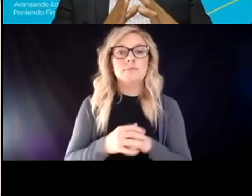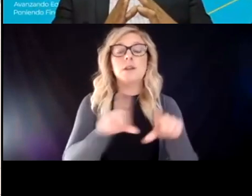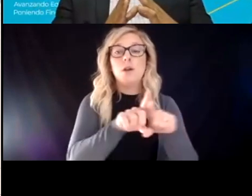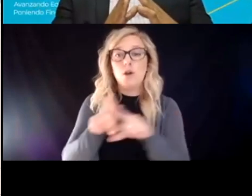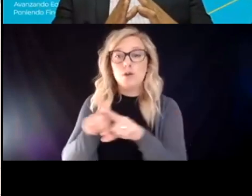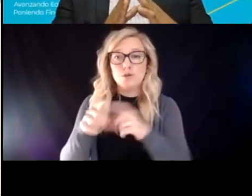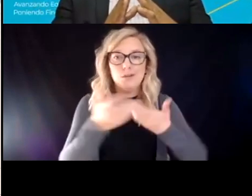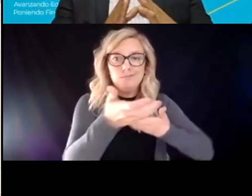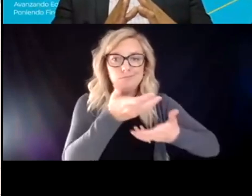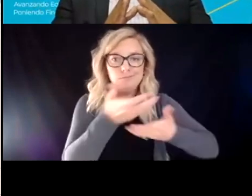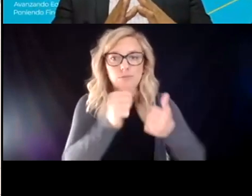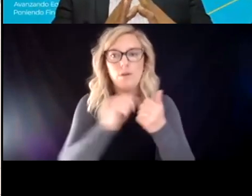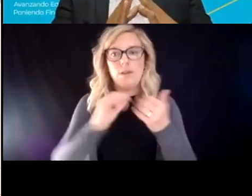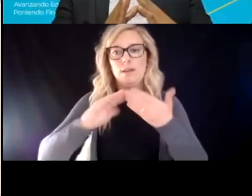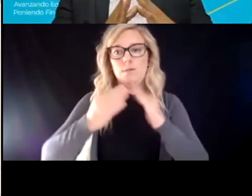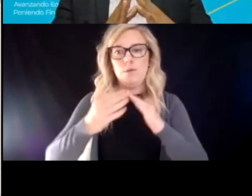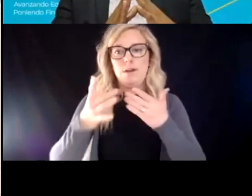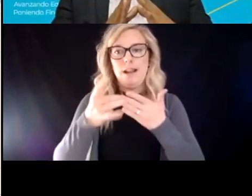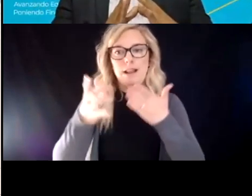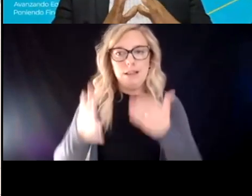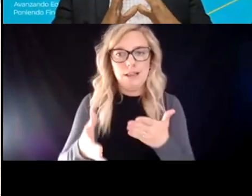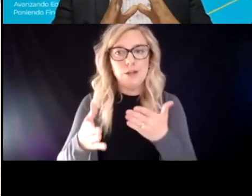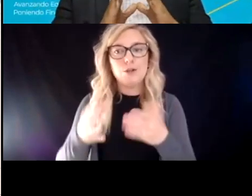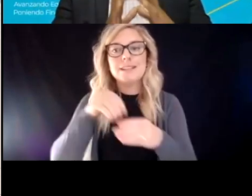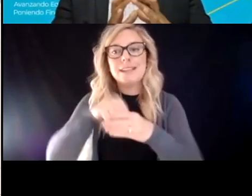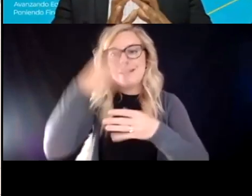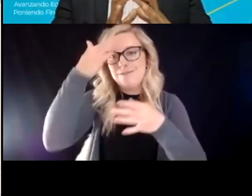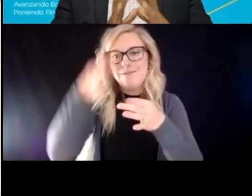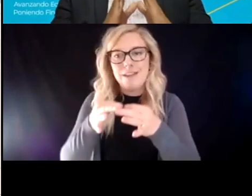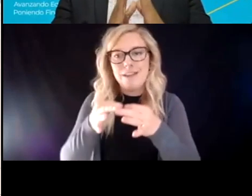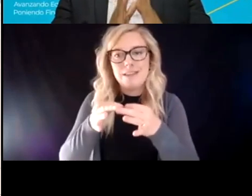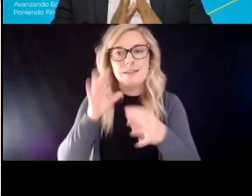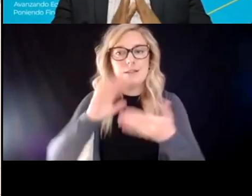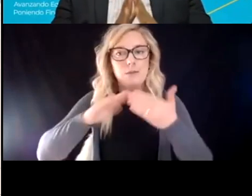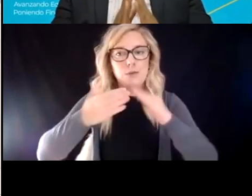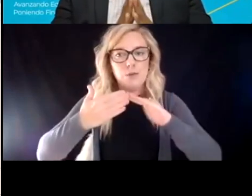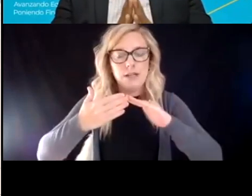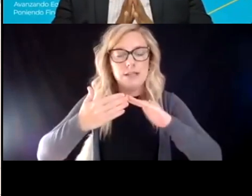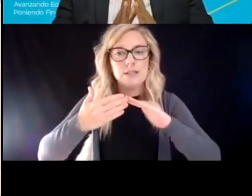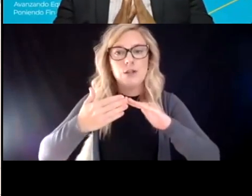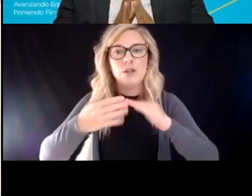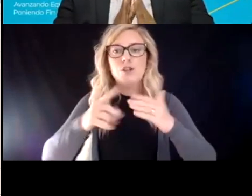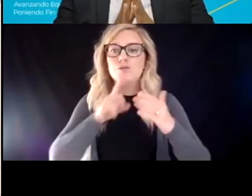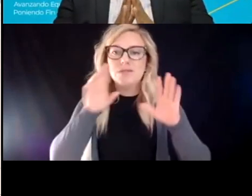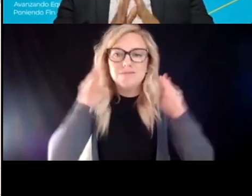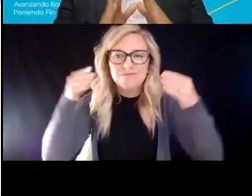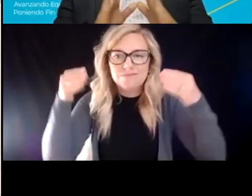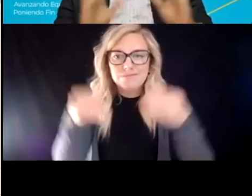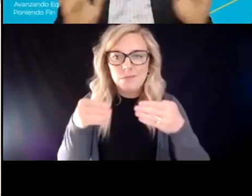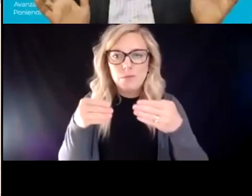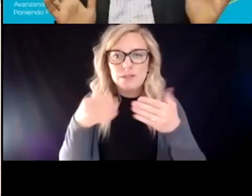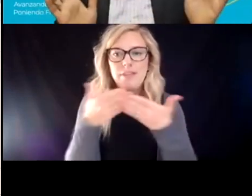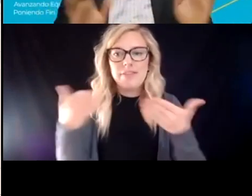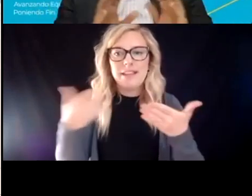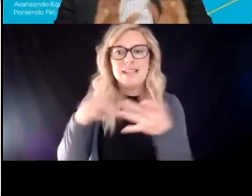and with faith based communities or faith communities so that we can focus on these things that unites